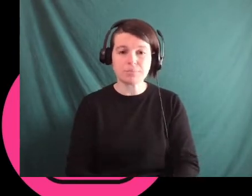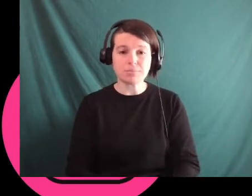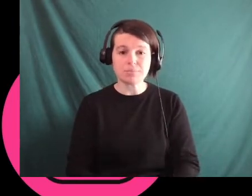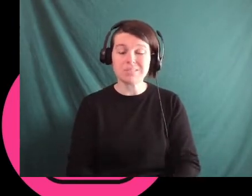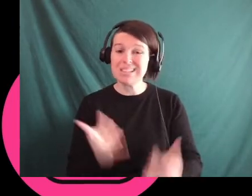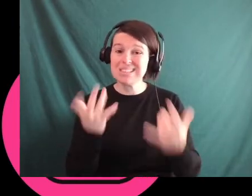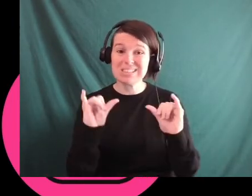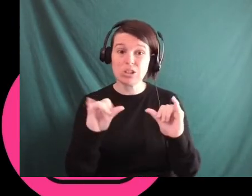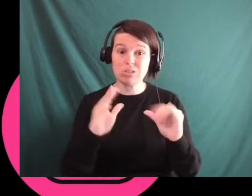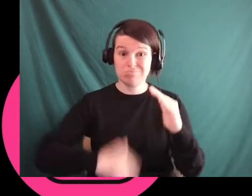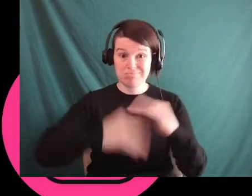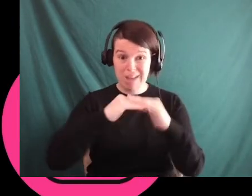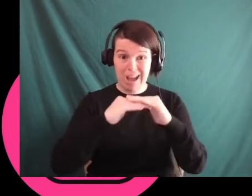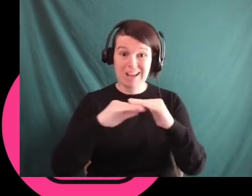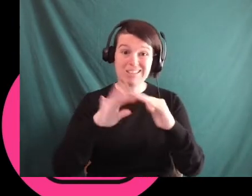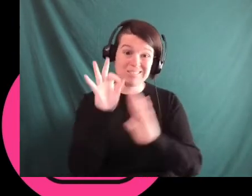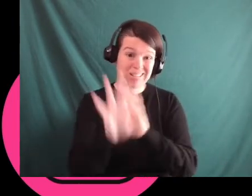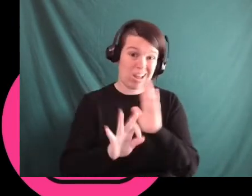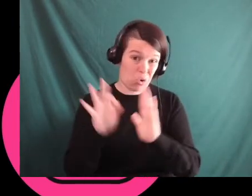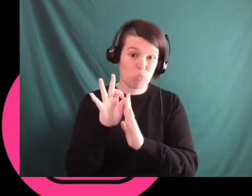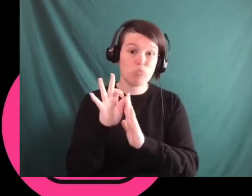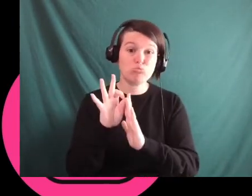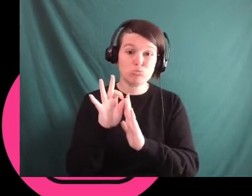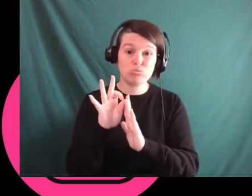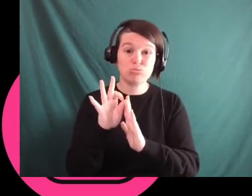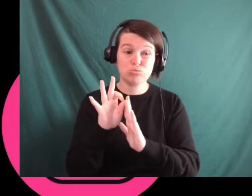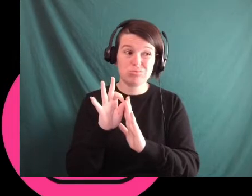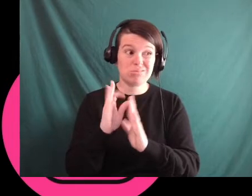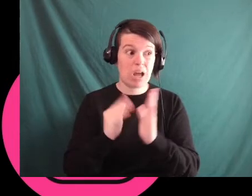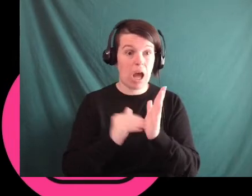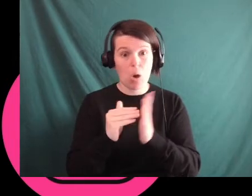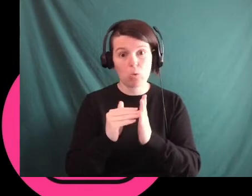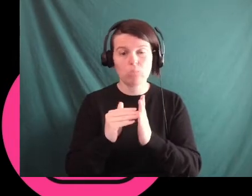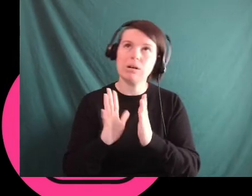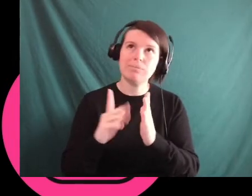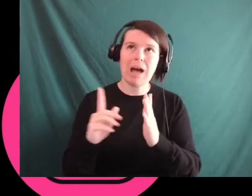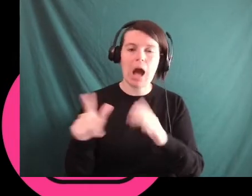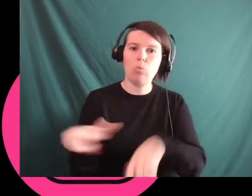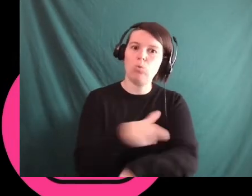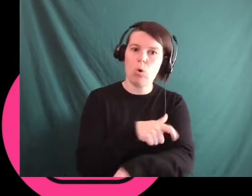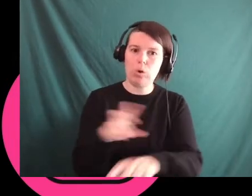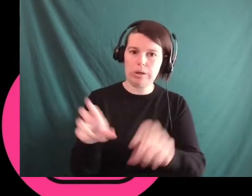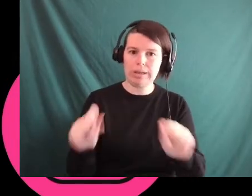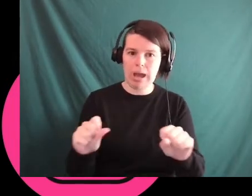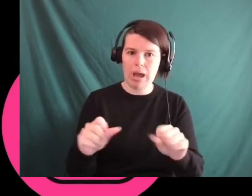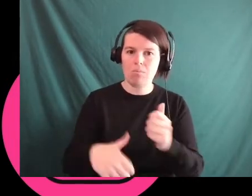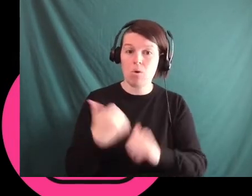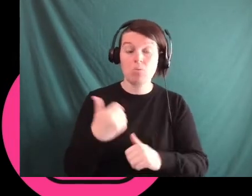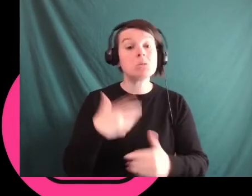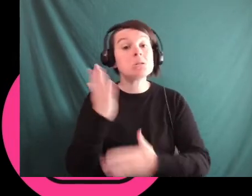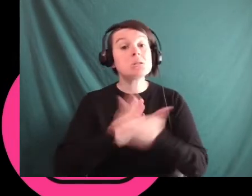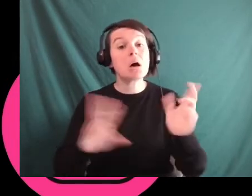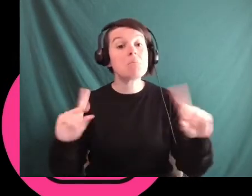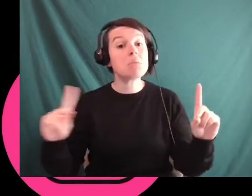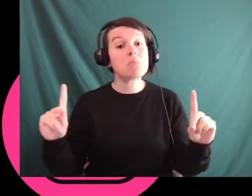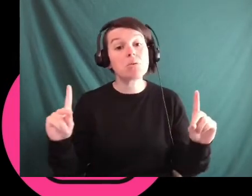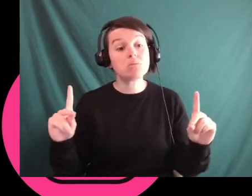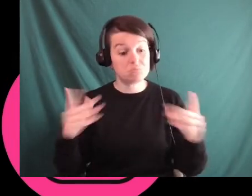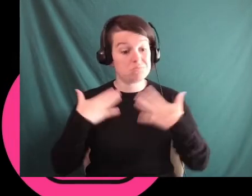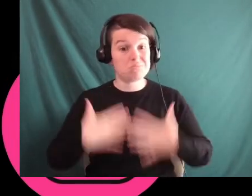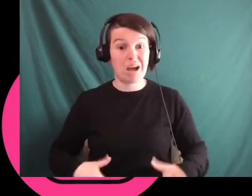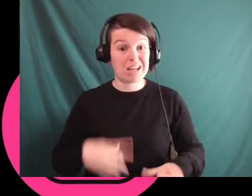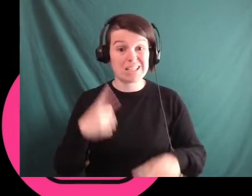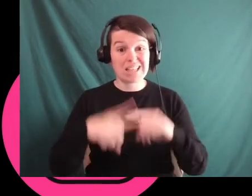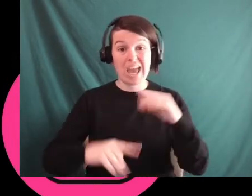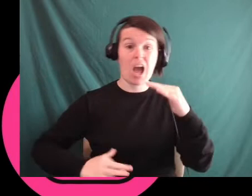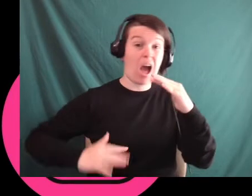the max limit on how often or how long you can wear most binders. Some people's bodies won't be able to make it to